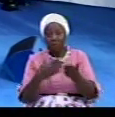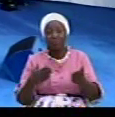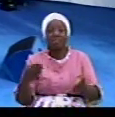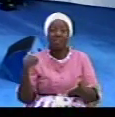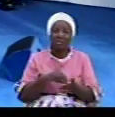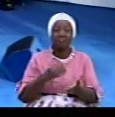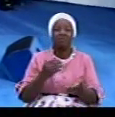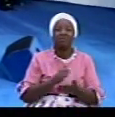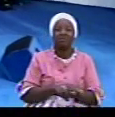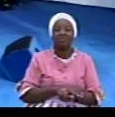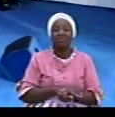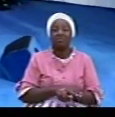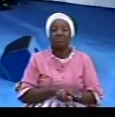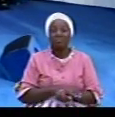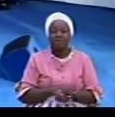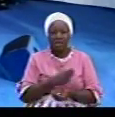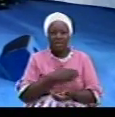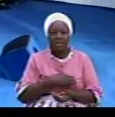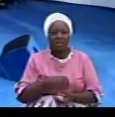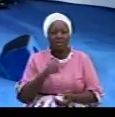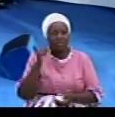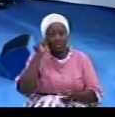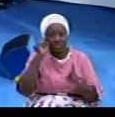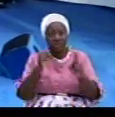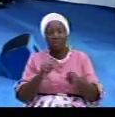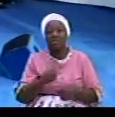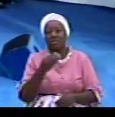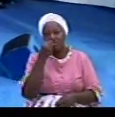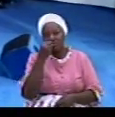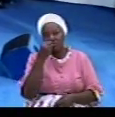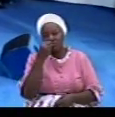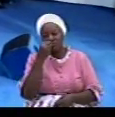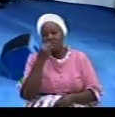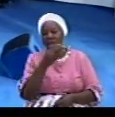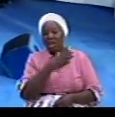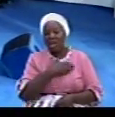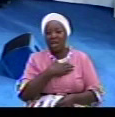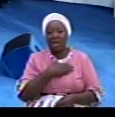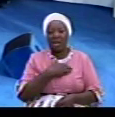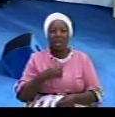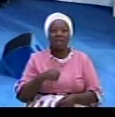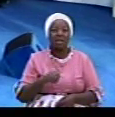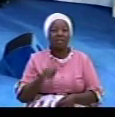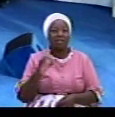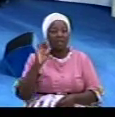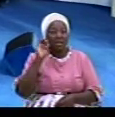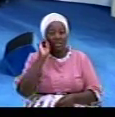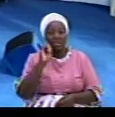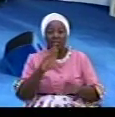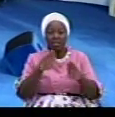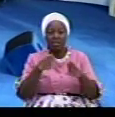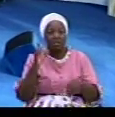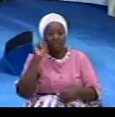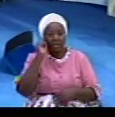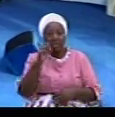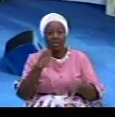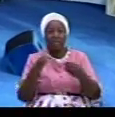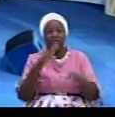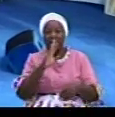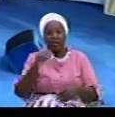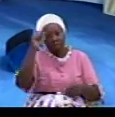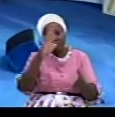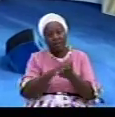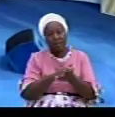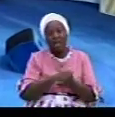else. And she did. And she gave husband. And husband